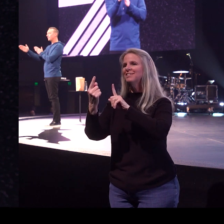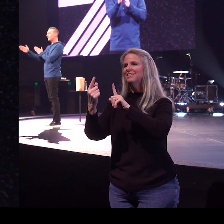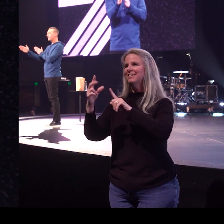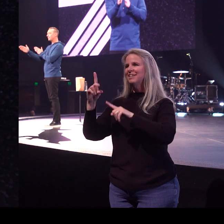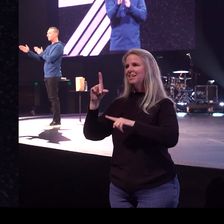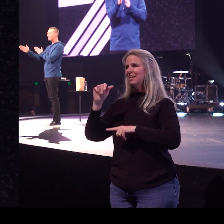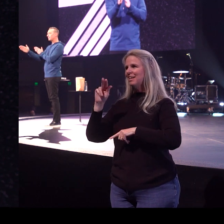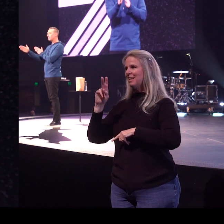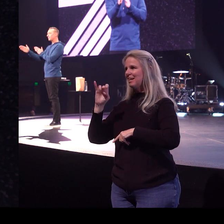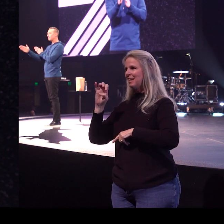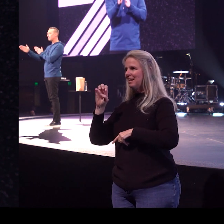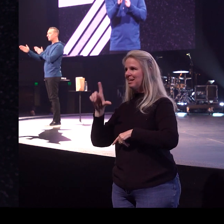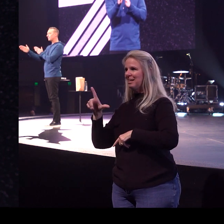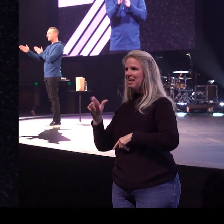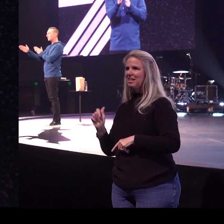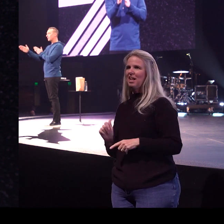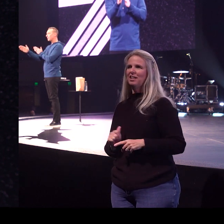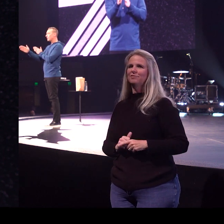Danielle.